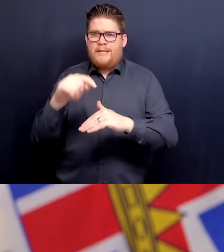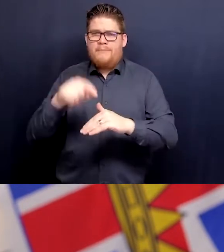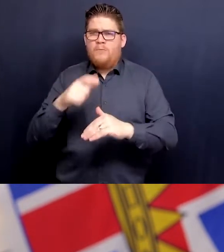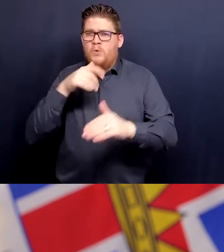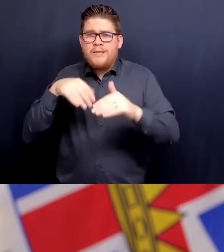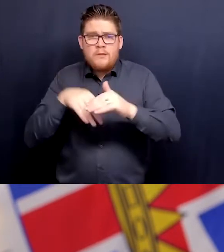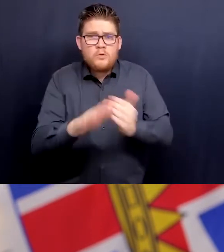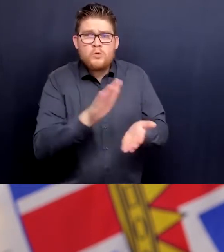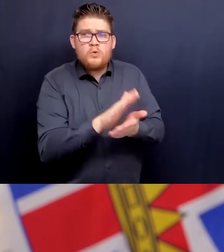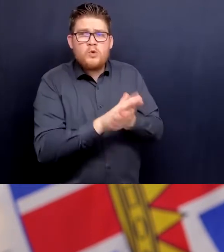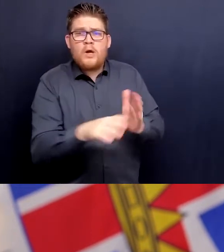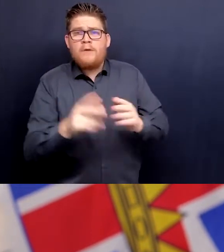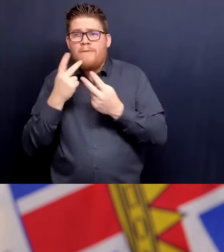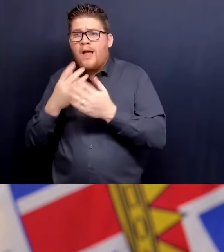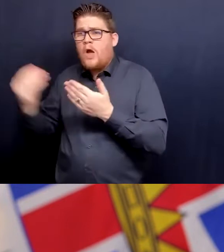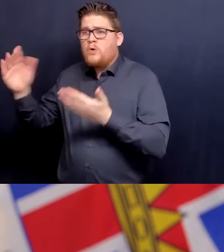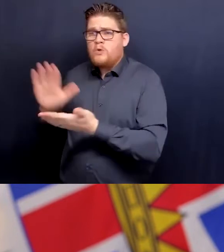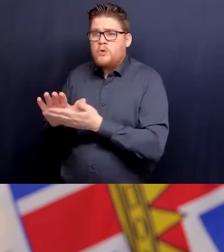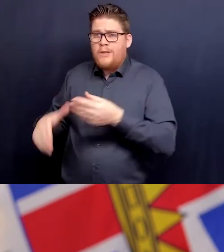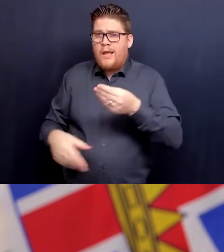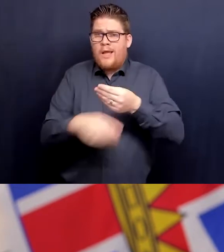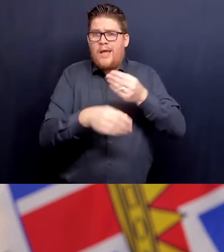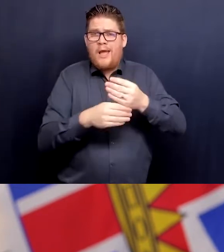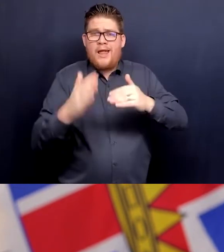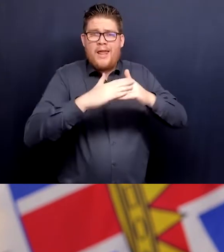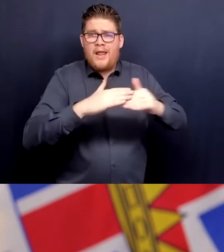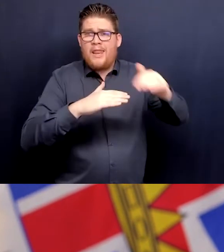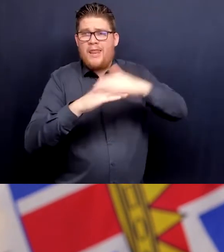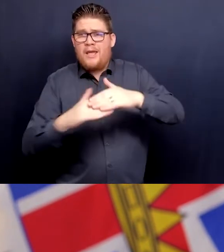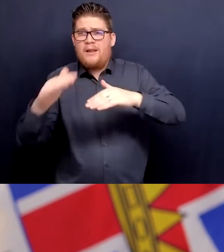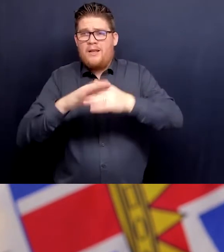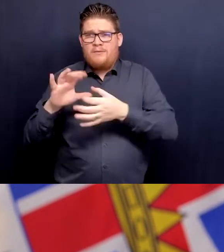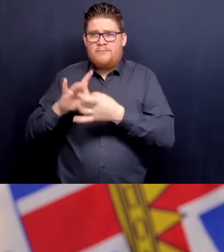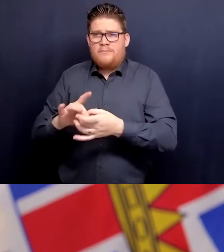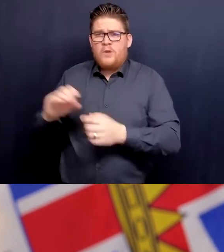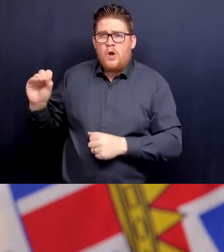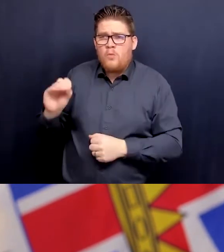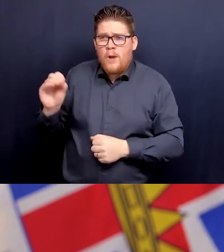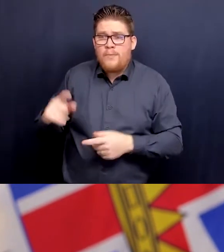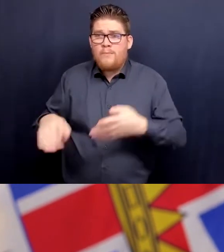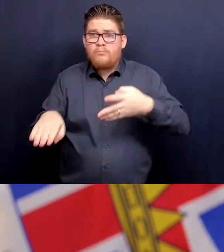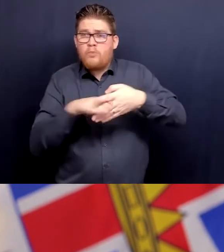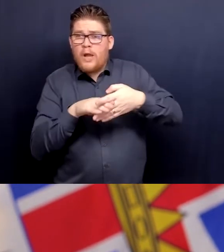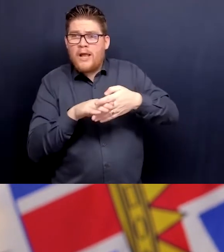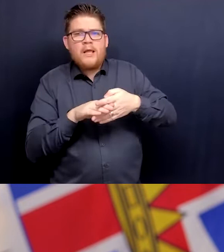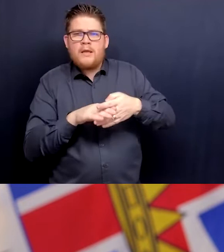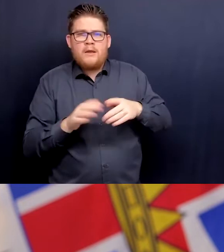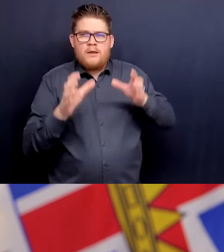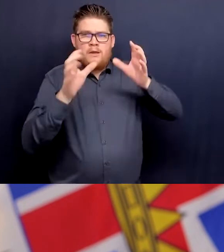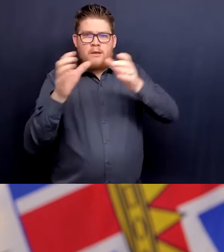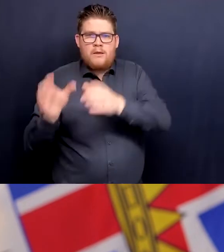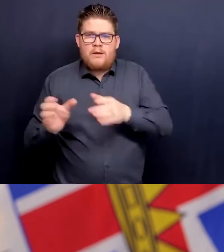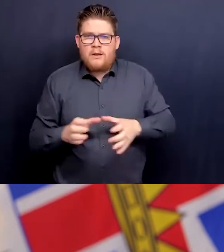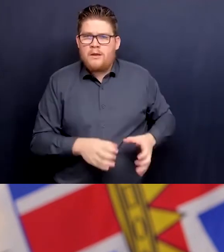the additional measures we put in place for Omicron around staggering of breaks and things like that. That will no longer be needed when